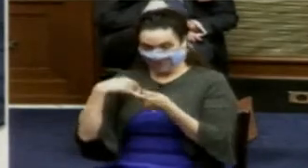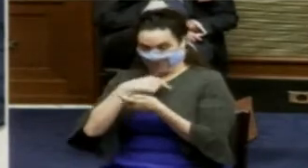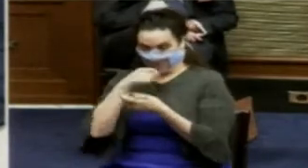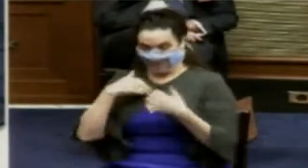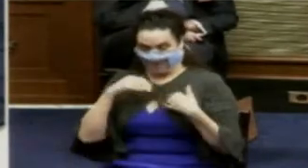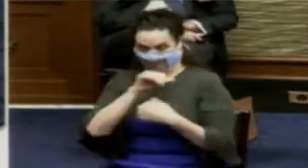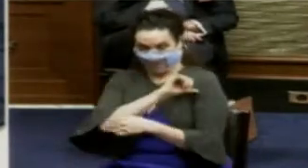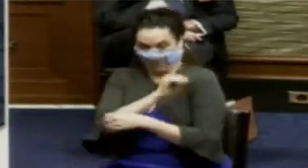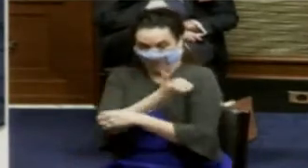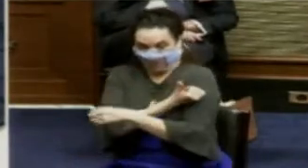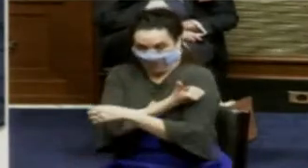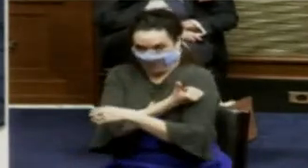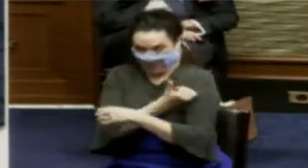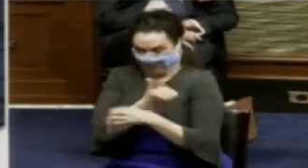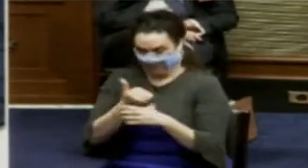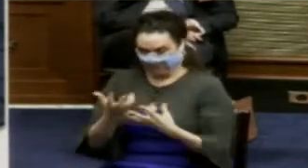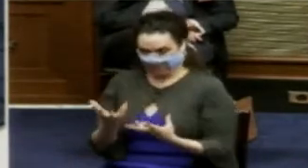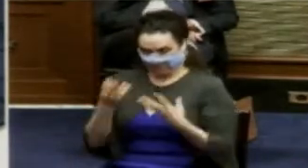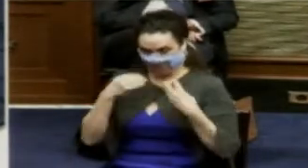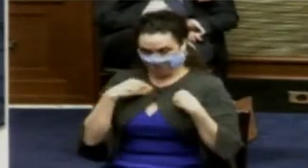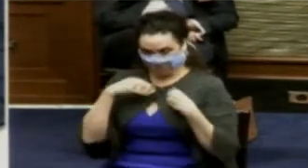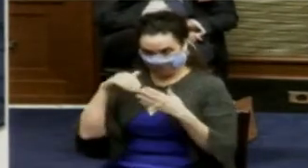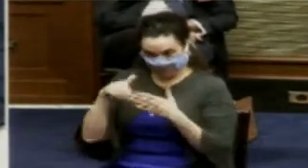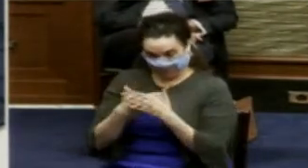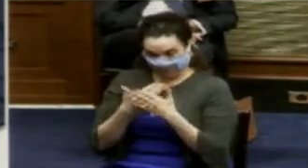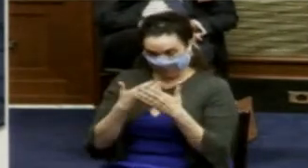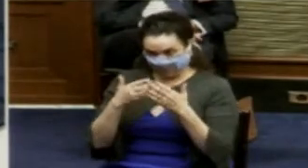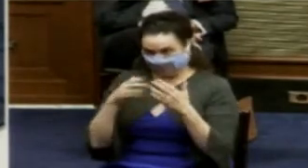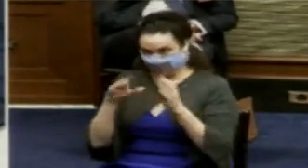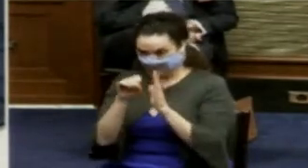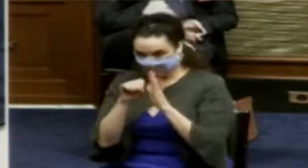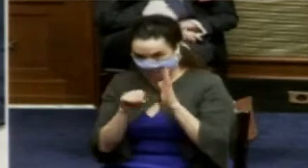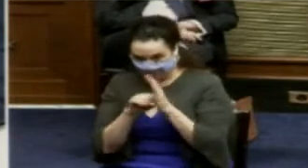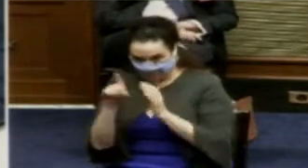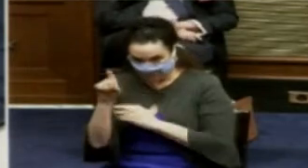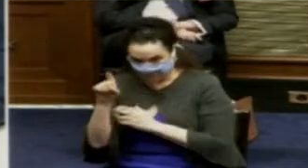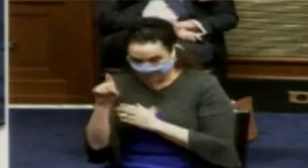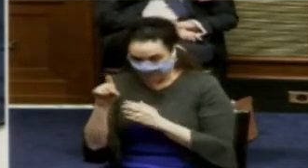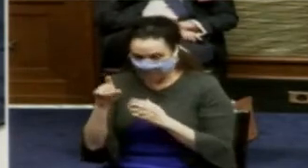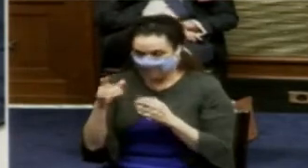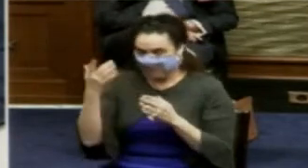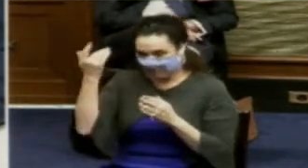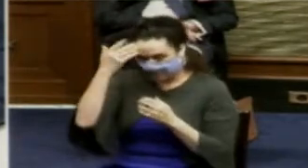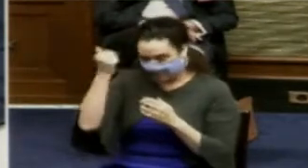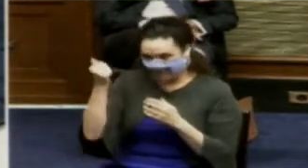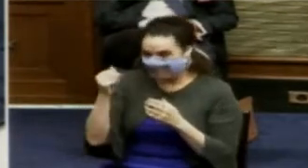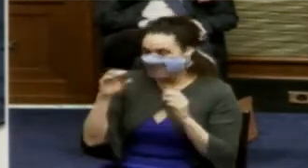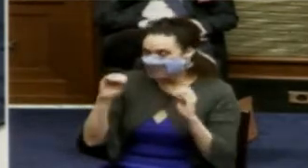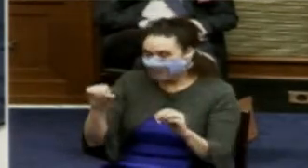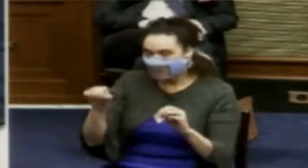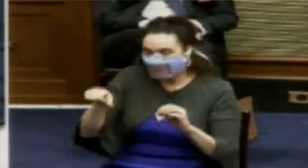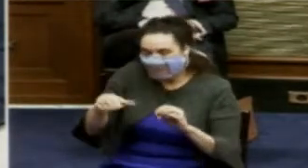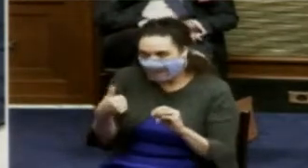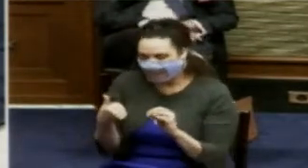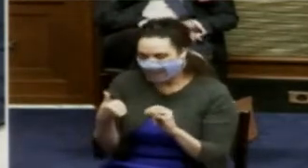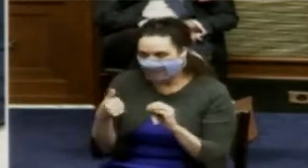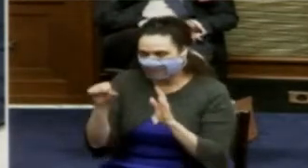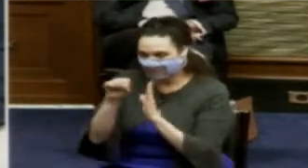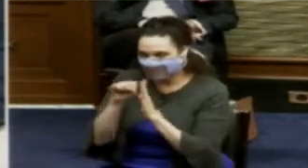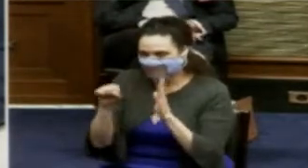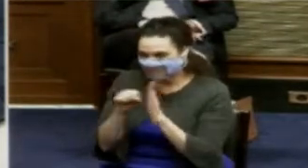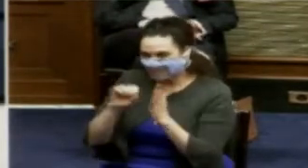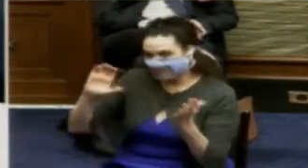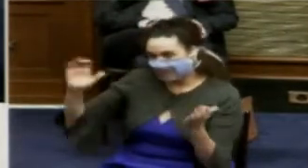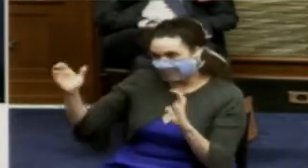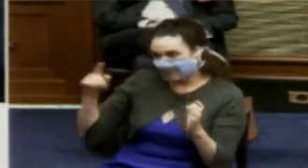state owes its very existence to a separate provision of the Constitution like the District of Columbia